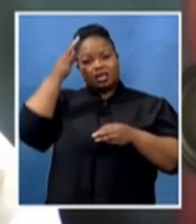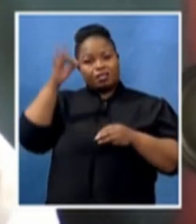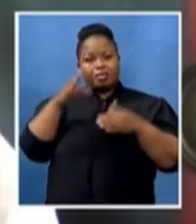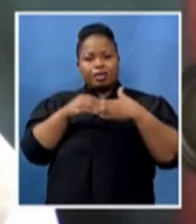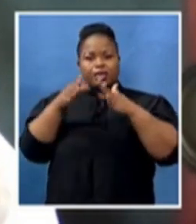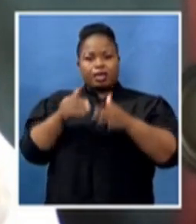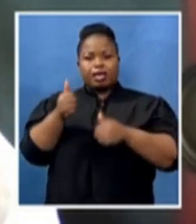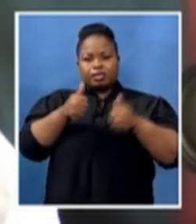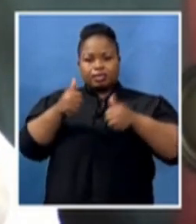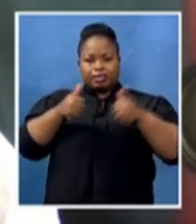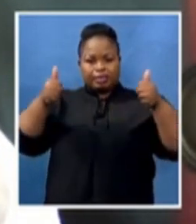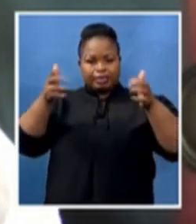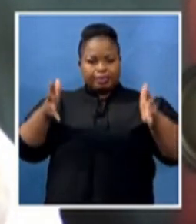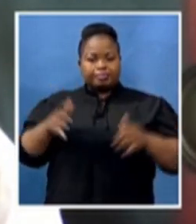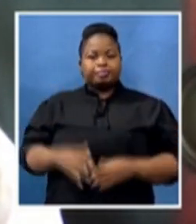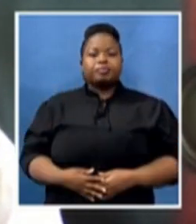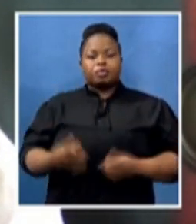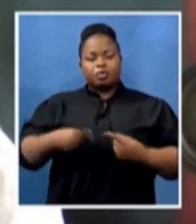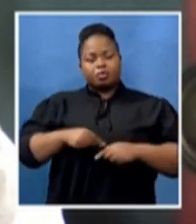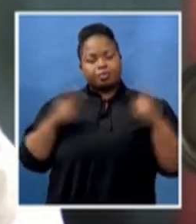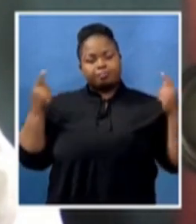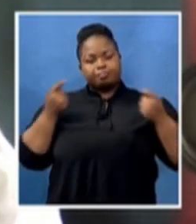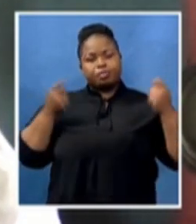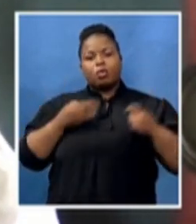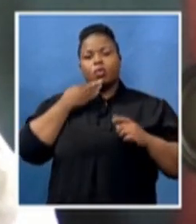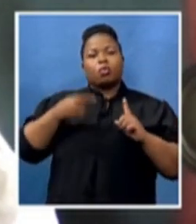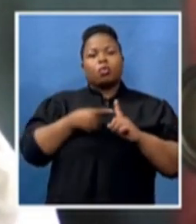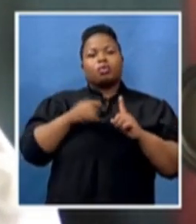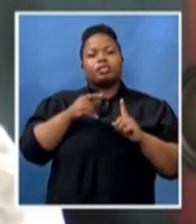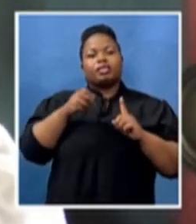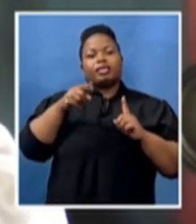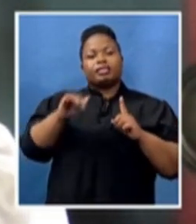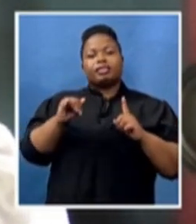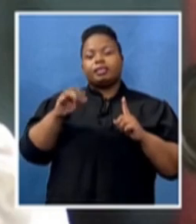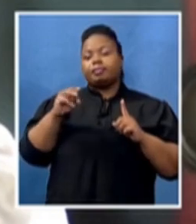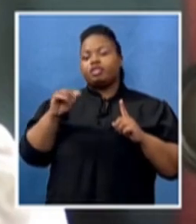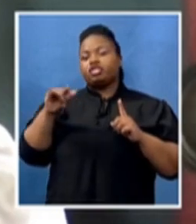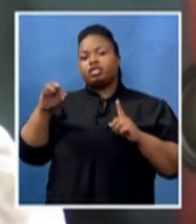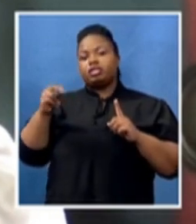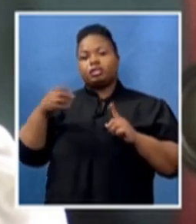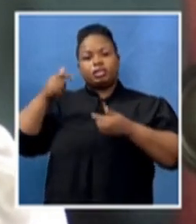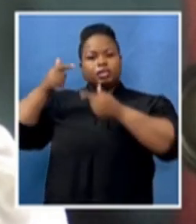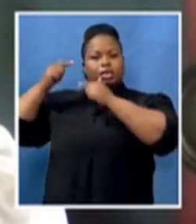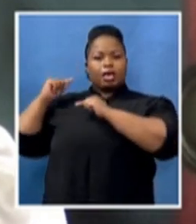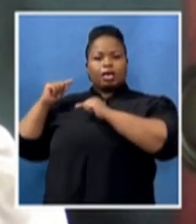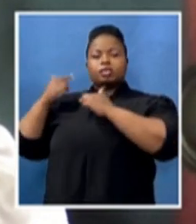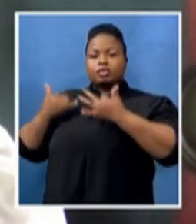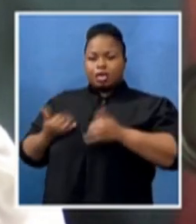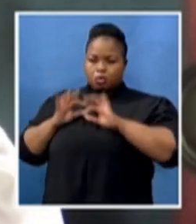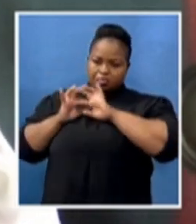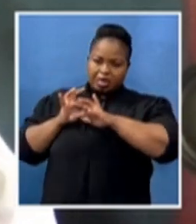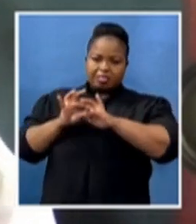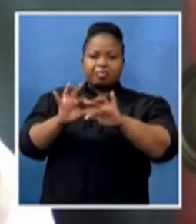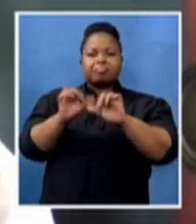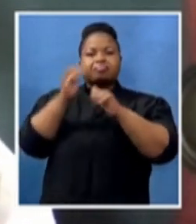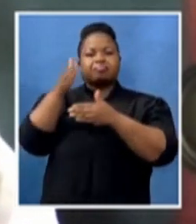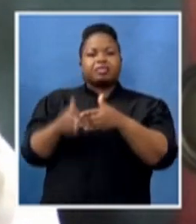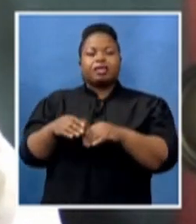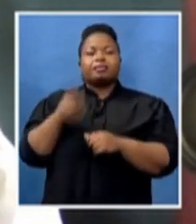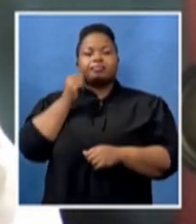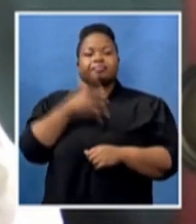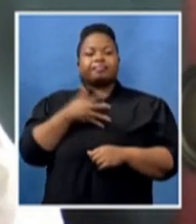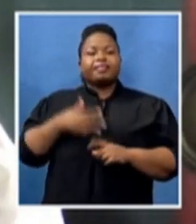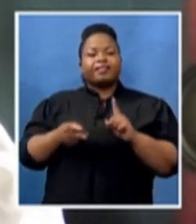Tsietsi Mashinini's legacy, let us march forward to end gender-based violence, inspired by the words of Reverend Al